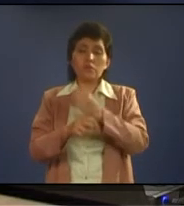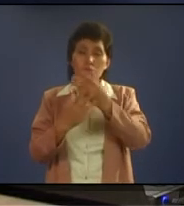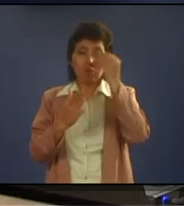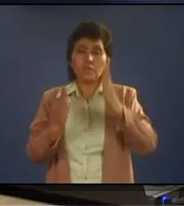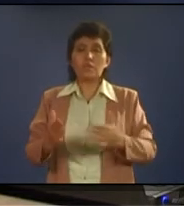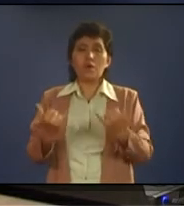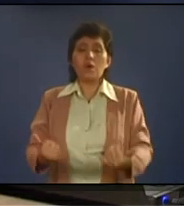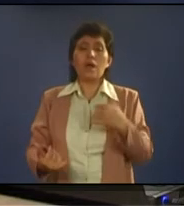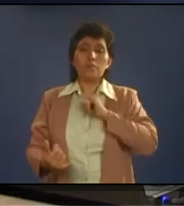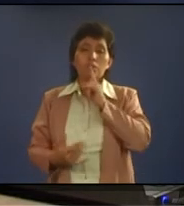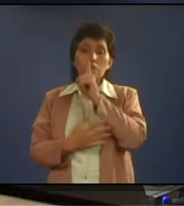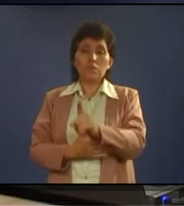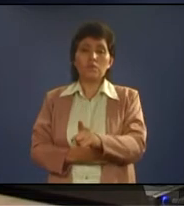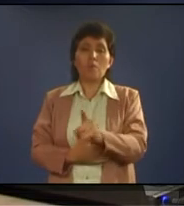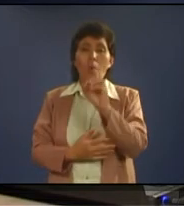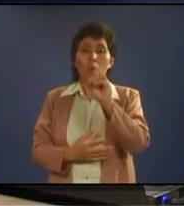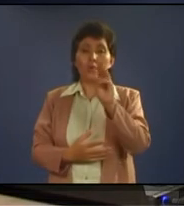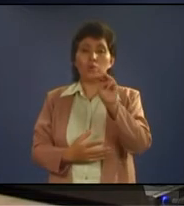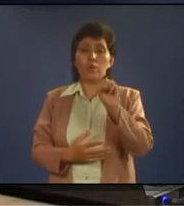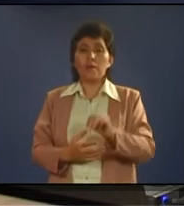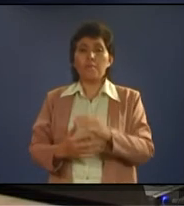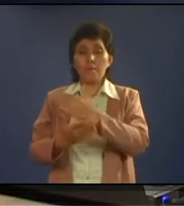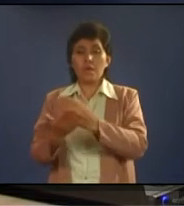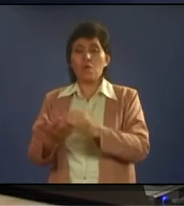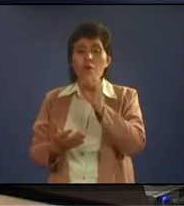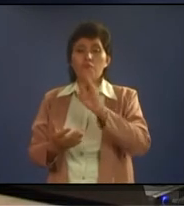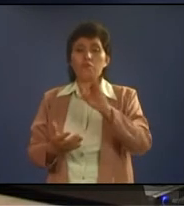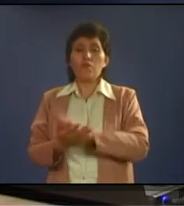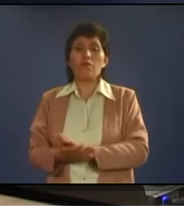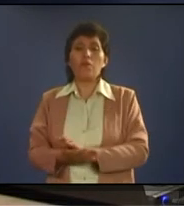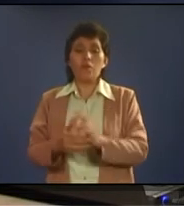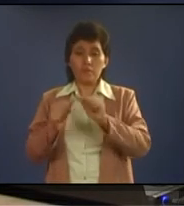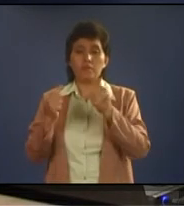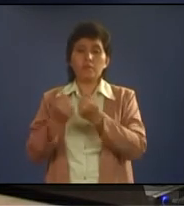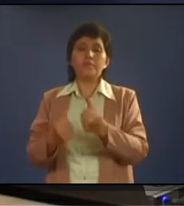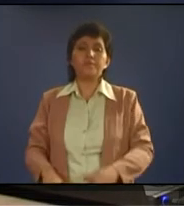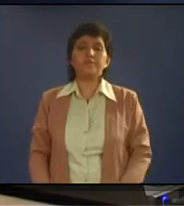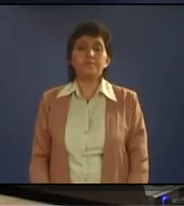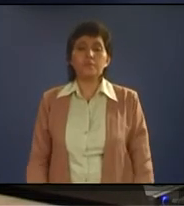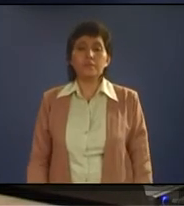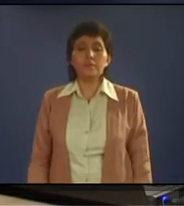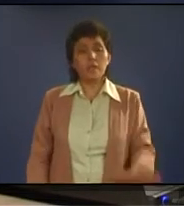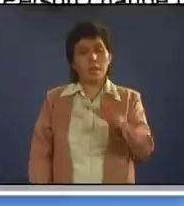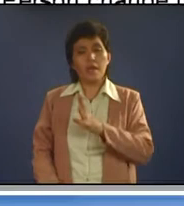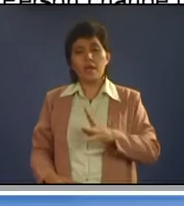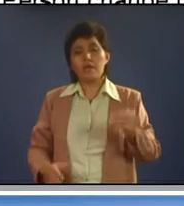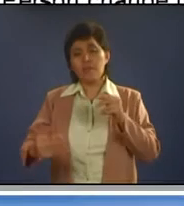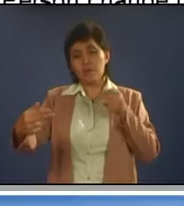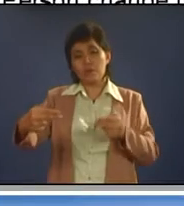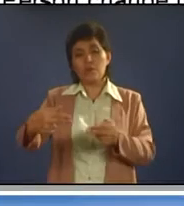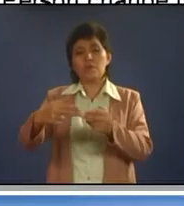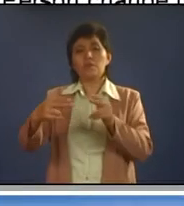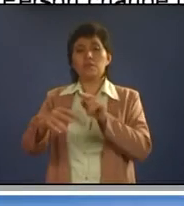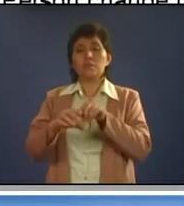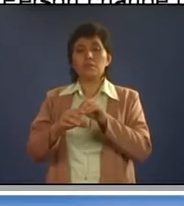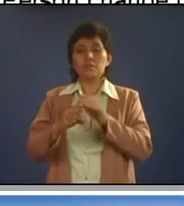student right now, I'm sure OEM is part of your formal organization. Yes? And the context